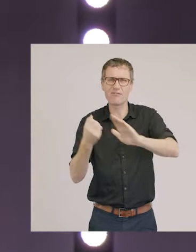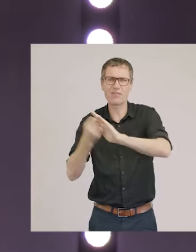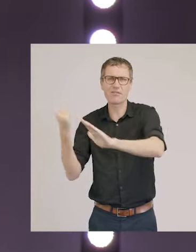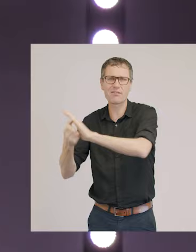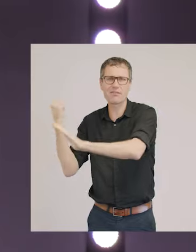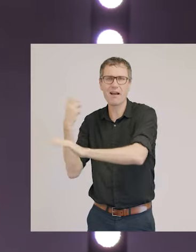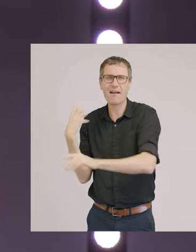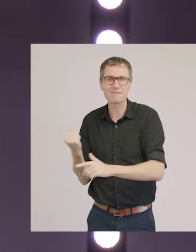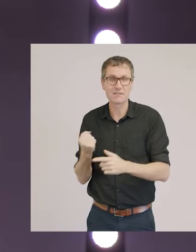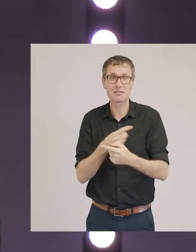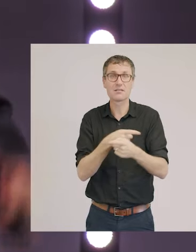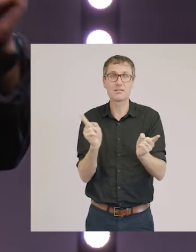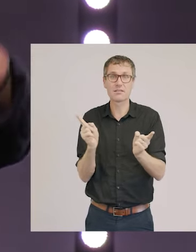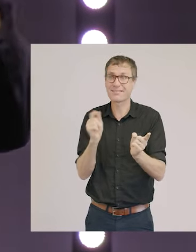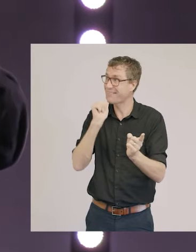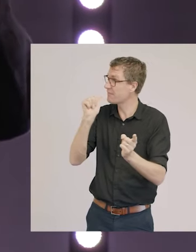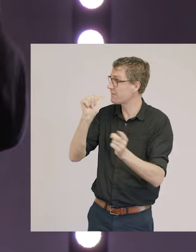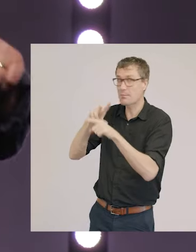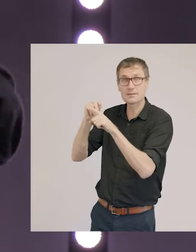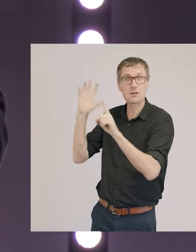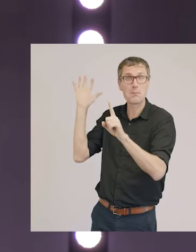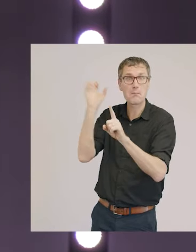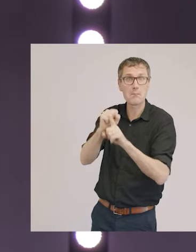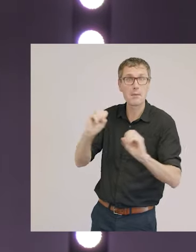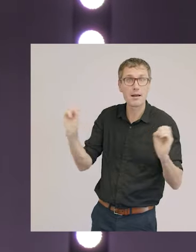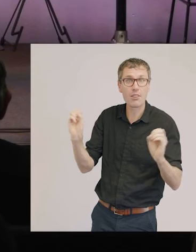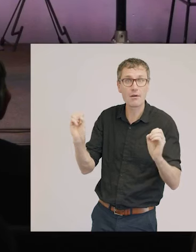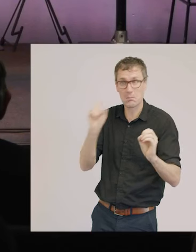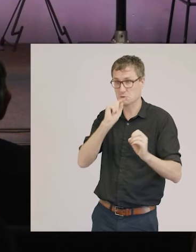And if they get away with it, they're probably happier. It doesn't mean that it's right.